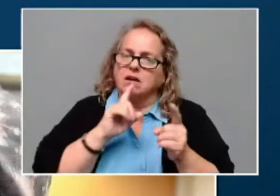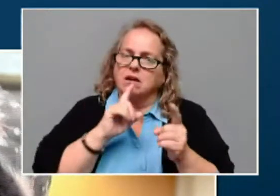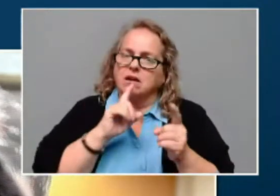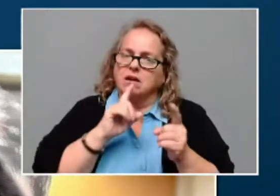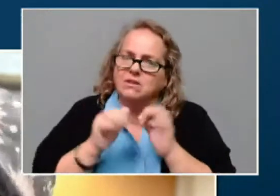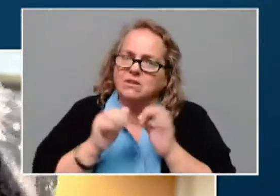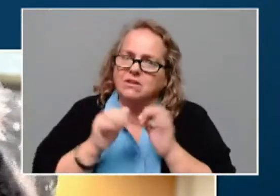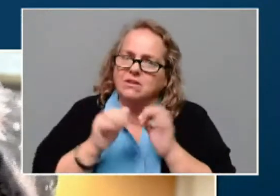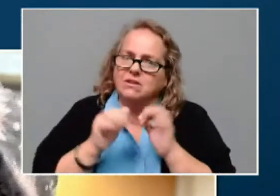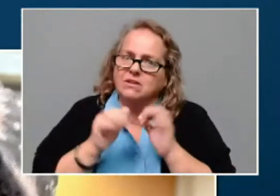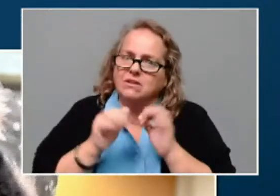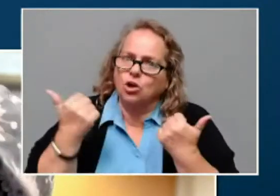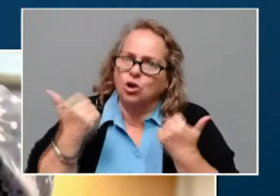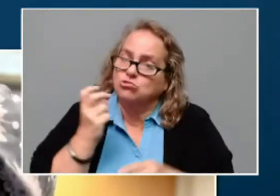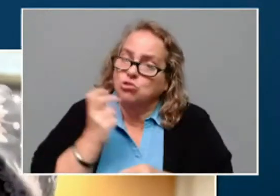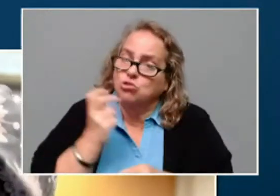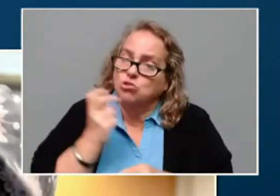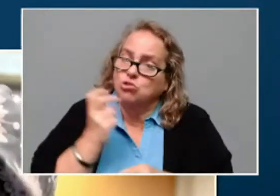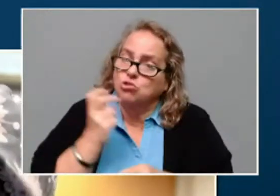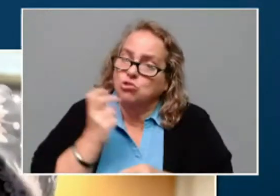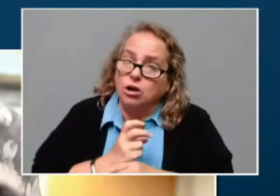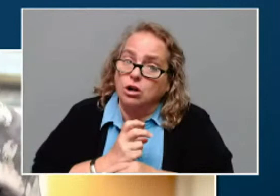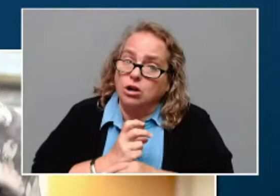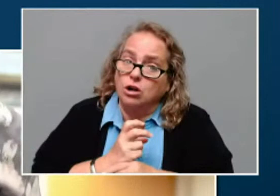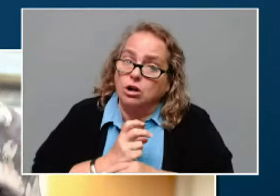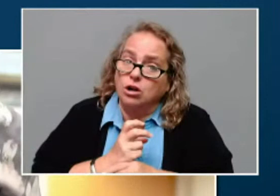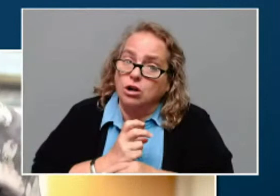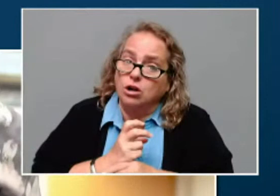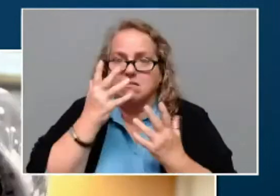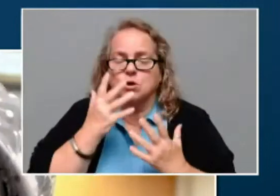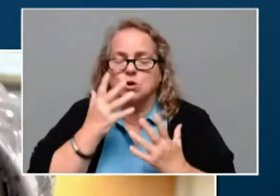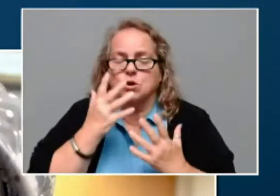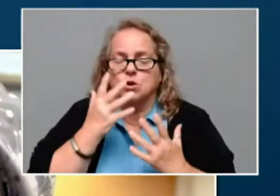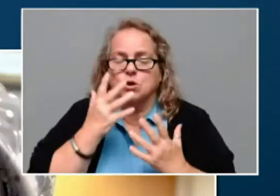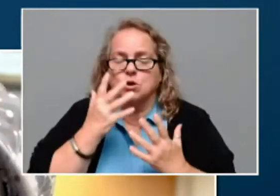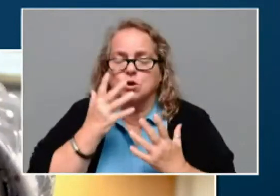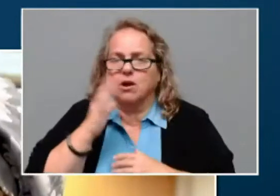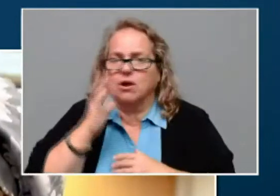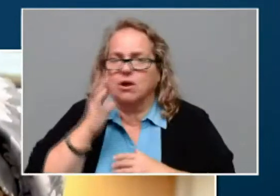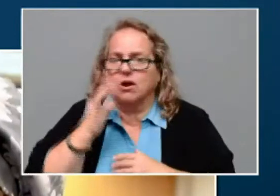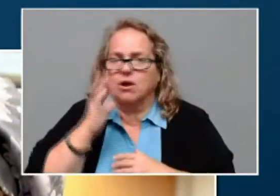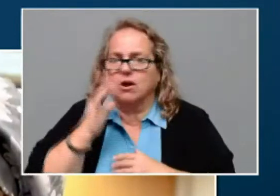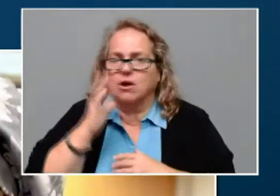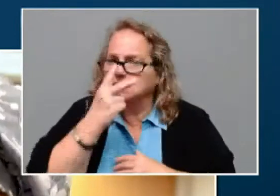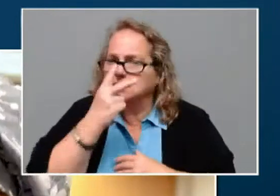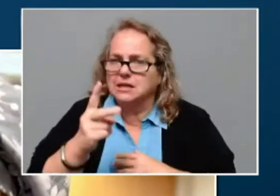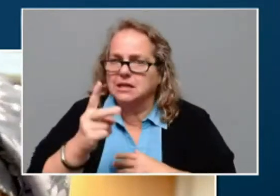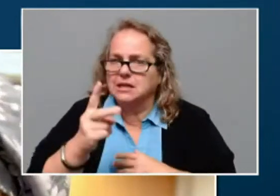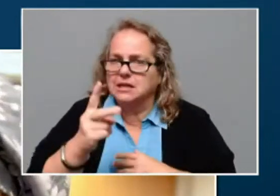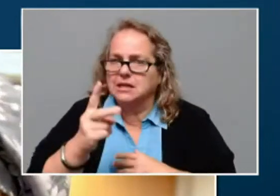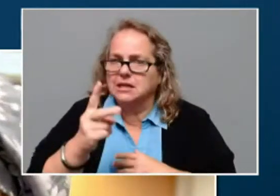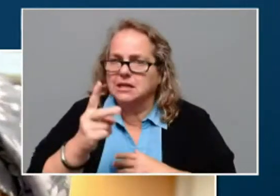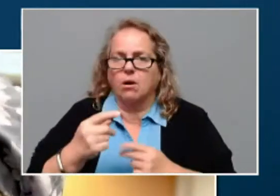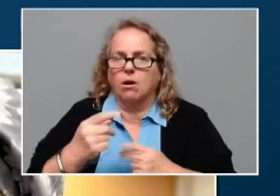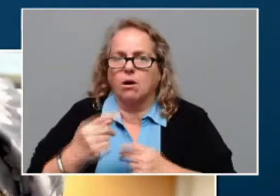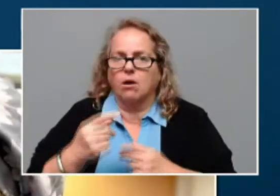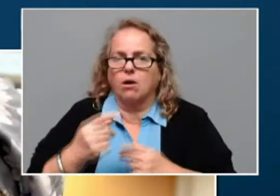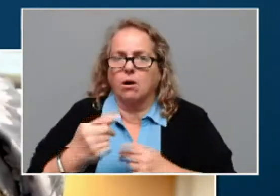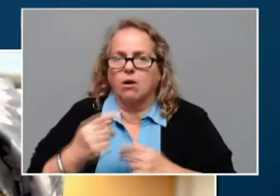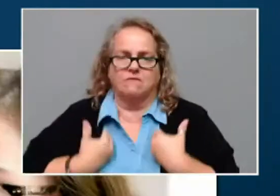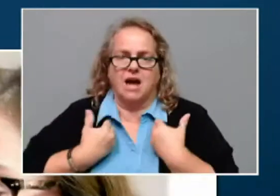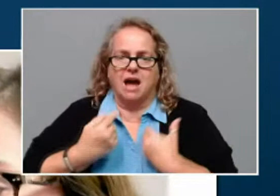we're not seeing them come off the ventilator to live life afterwards, after they've been wrecked with